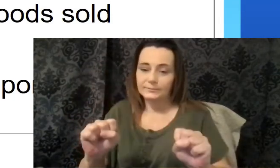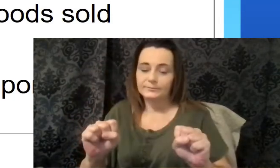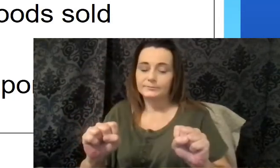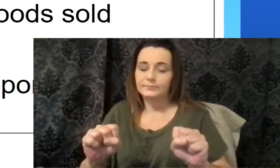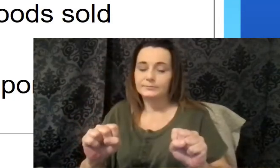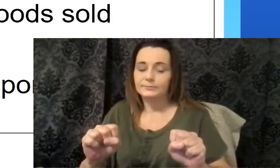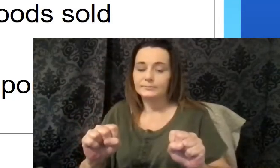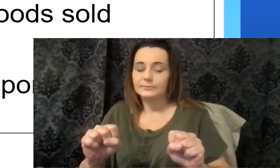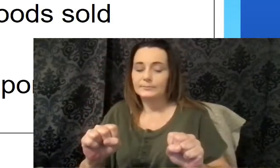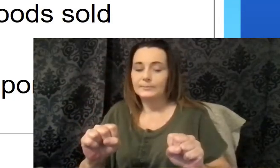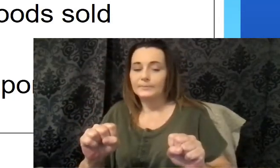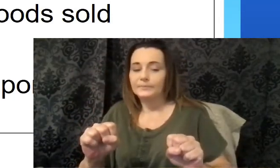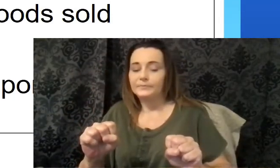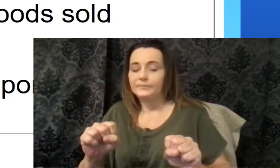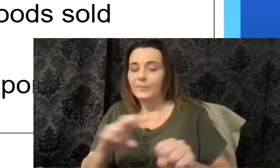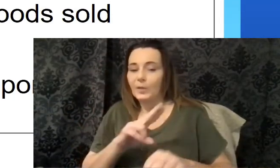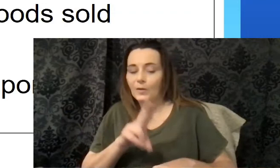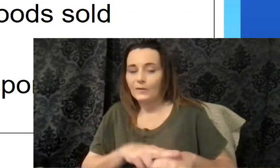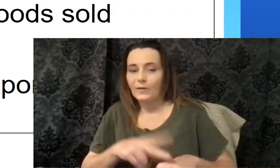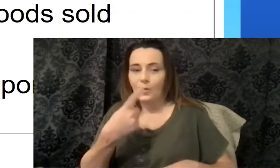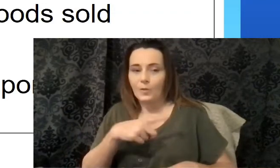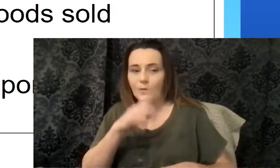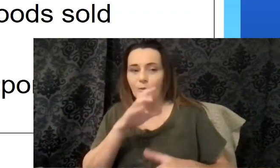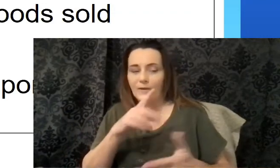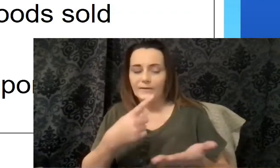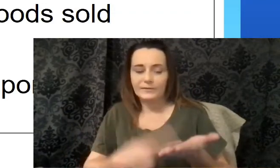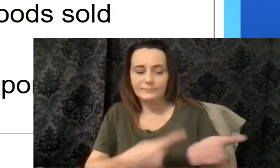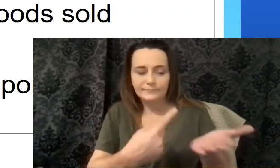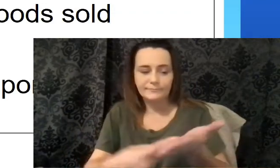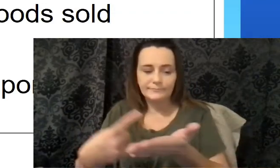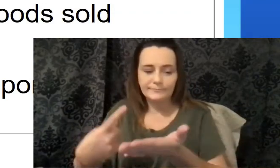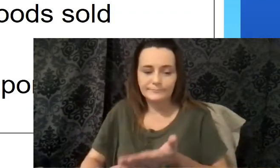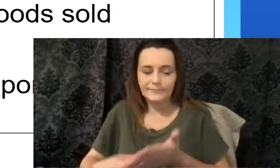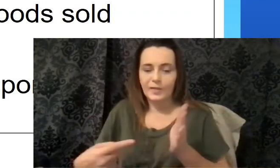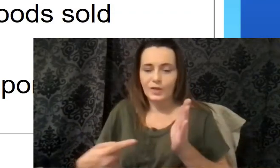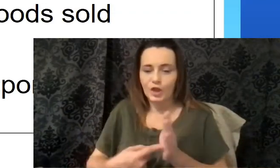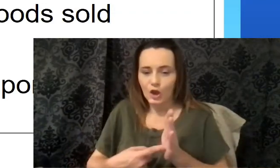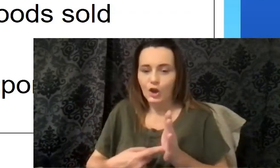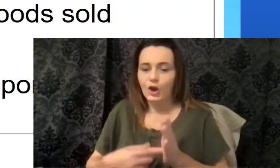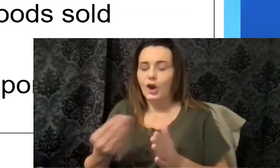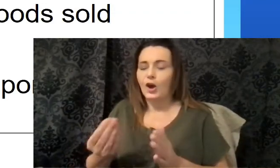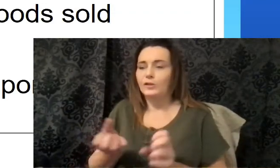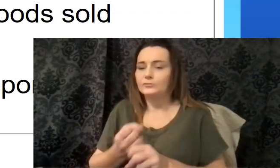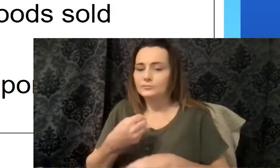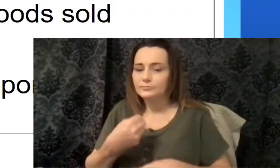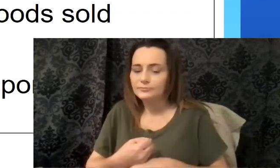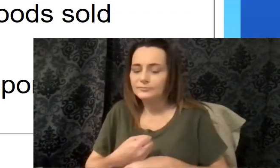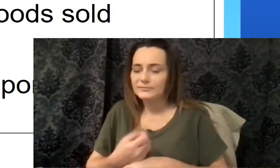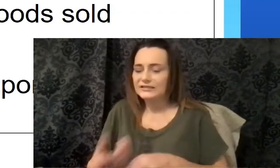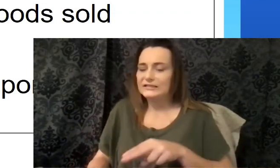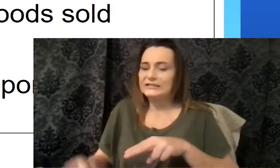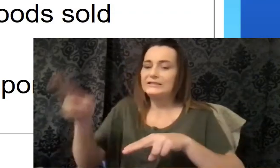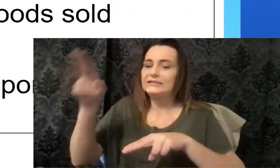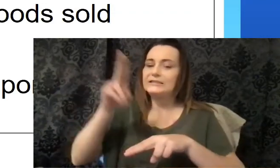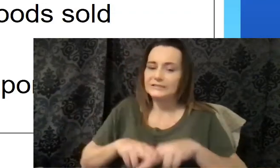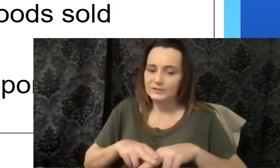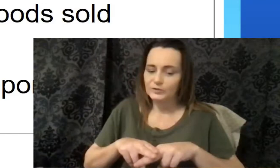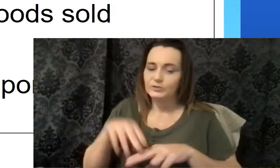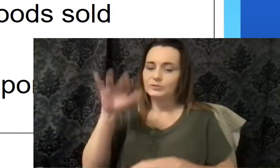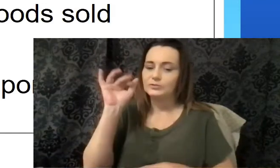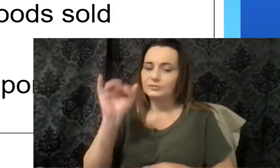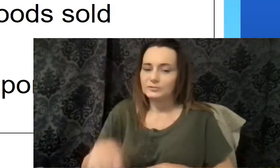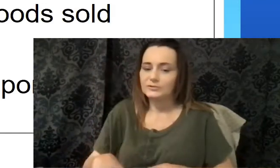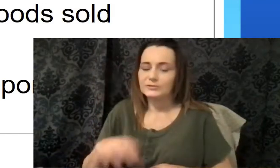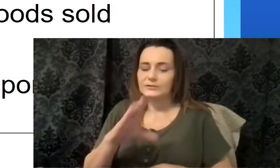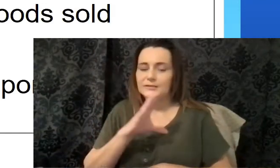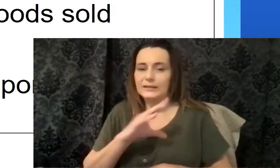So of course that we've already spoken of the cost of goods, the increasing worldwide cost of goods. Any of you that are